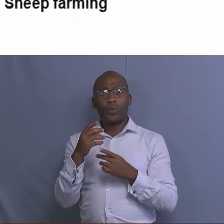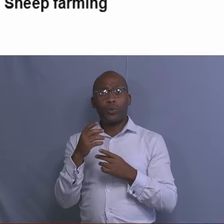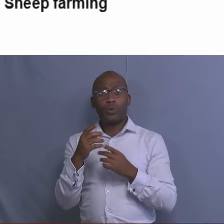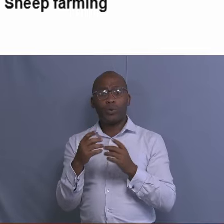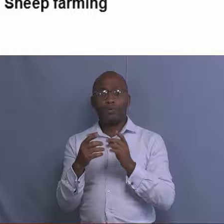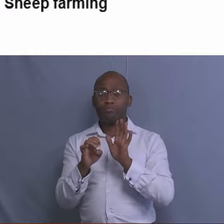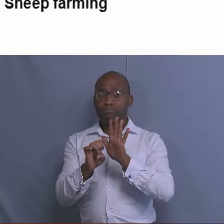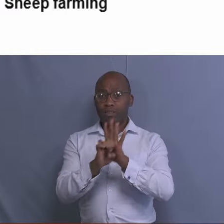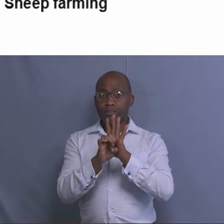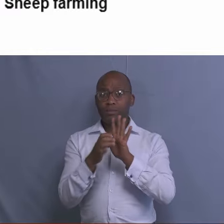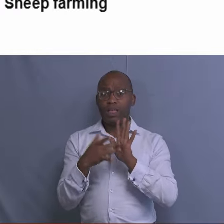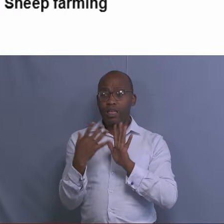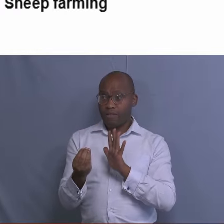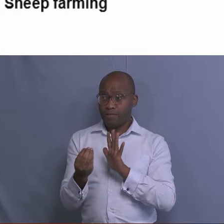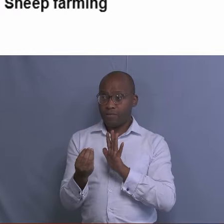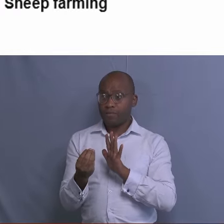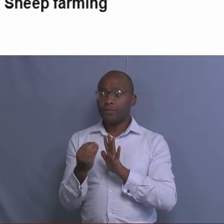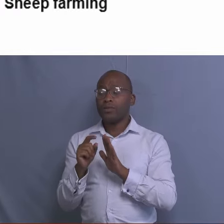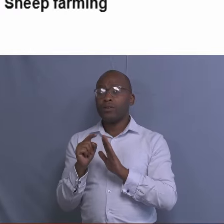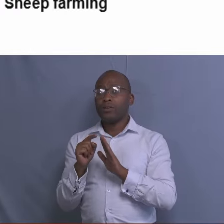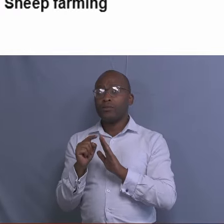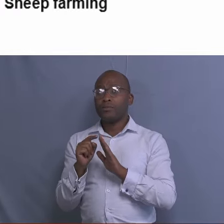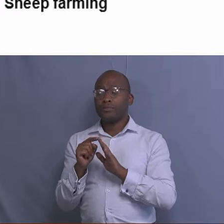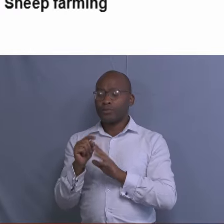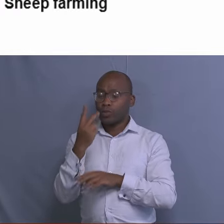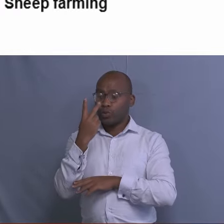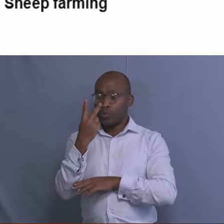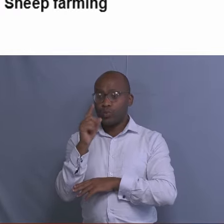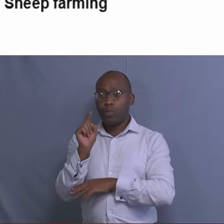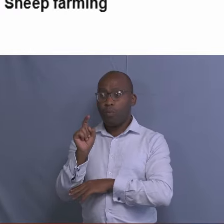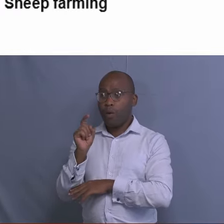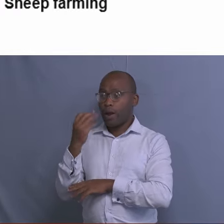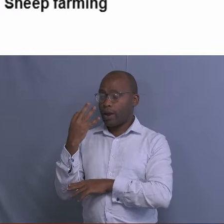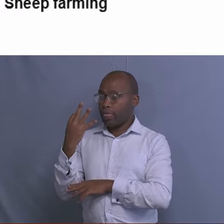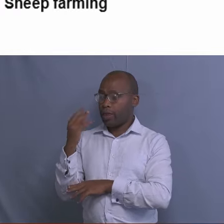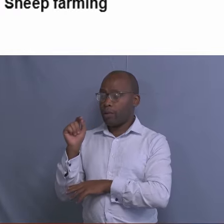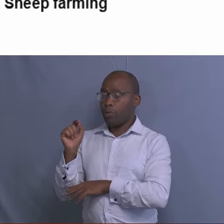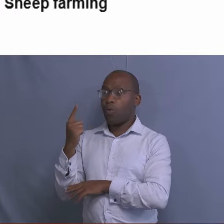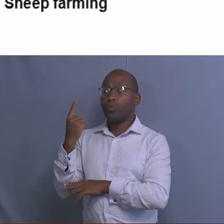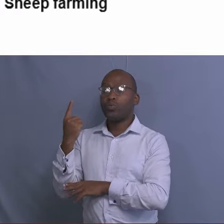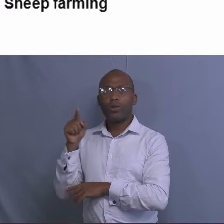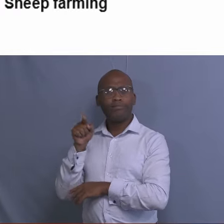here. Figure 2.3.1. We